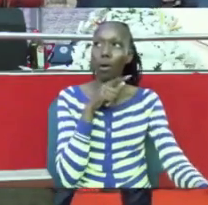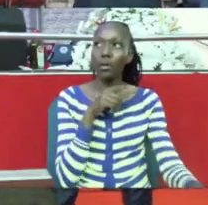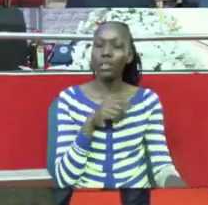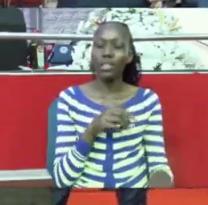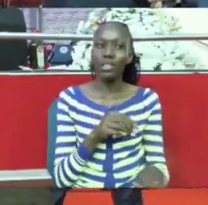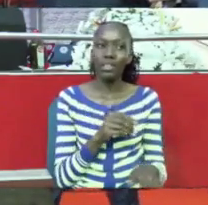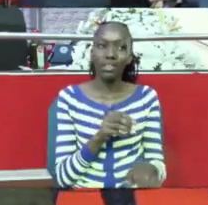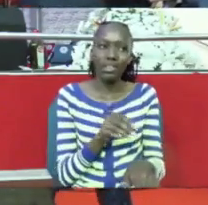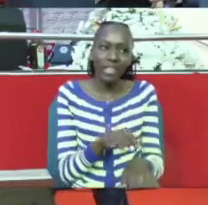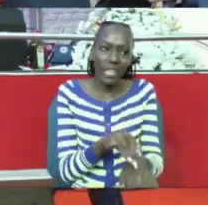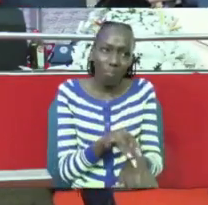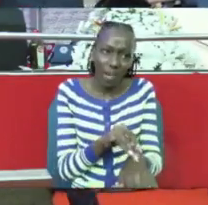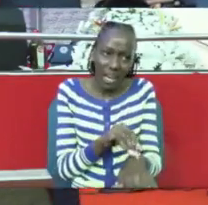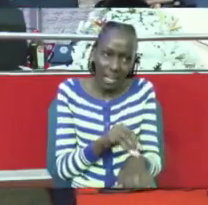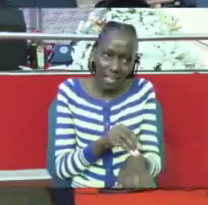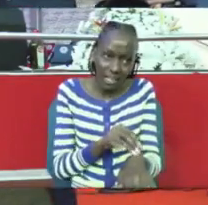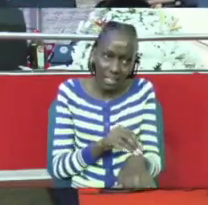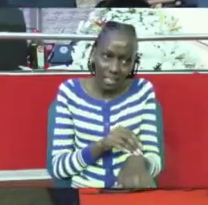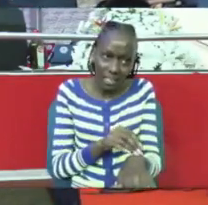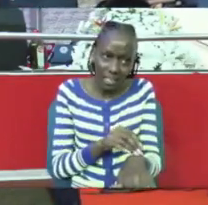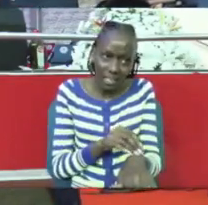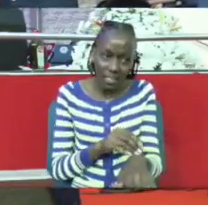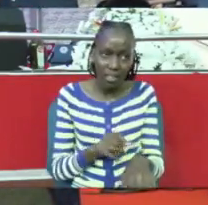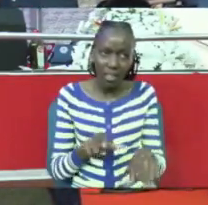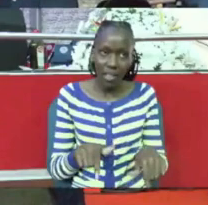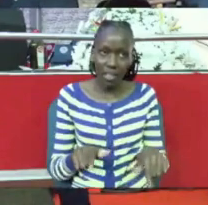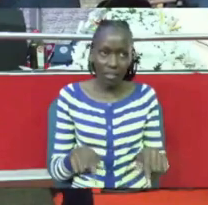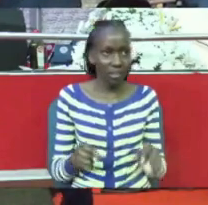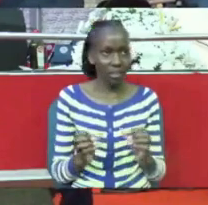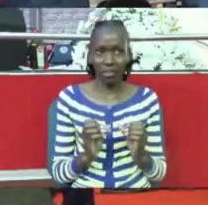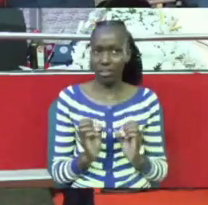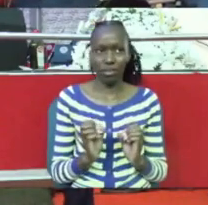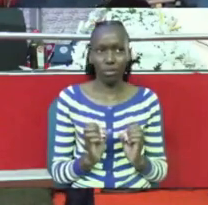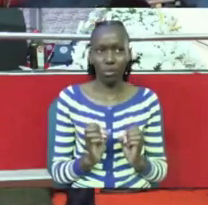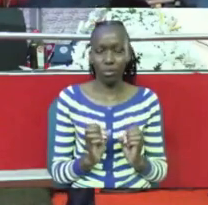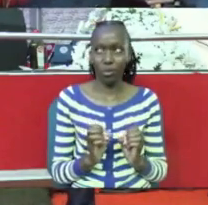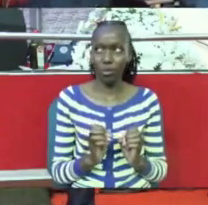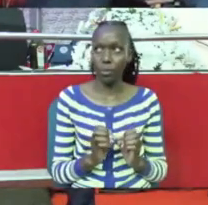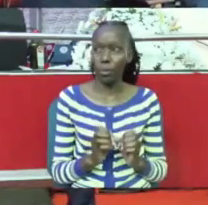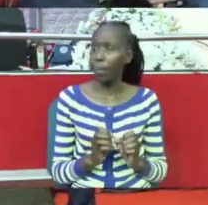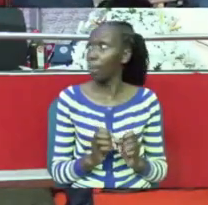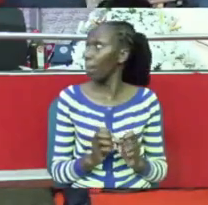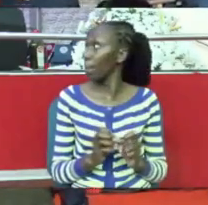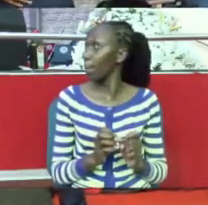ambayo ni hauna miguu. And the third definition is. Na hiyo tafsiri inasema hivi.